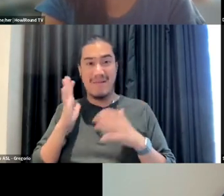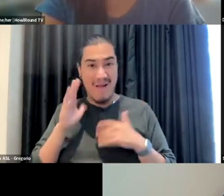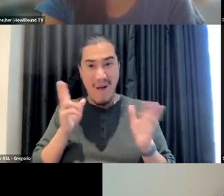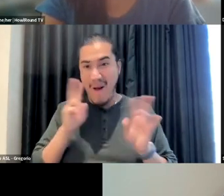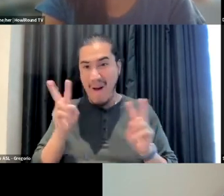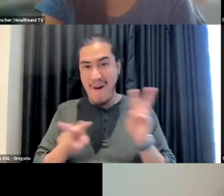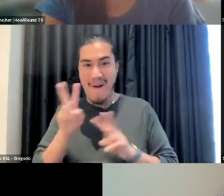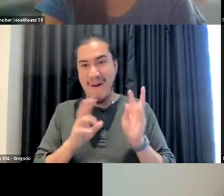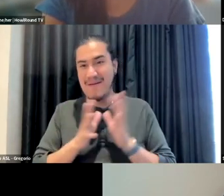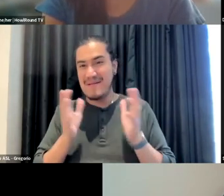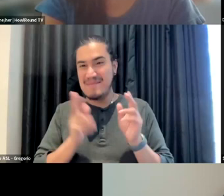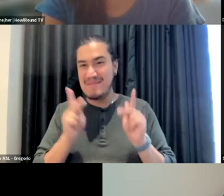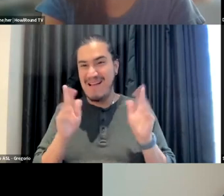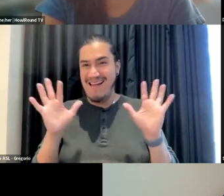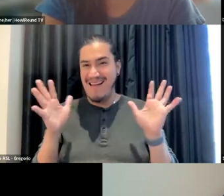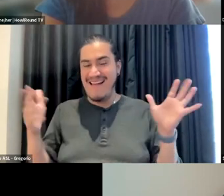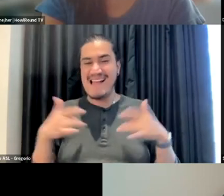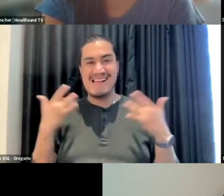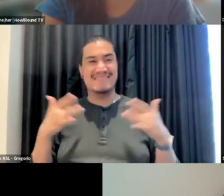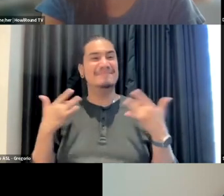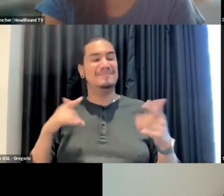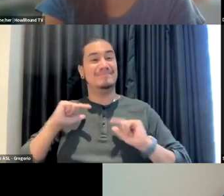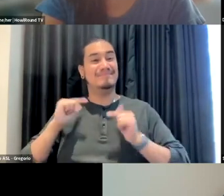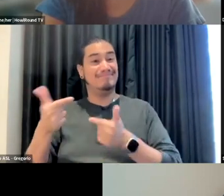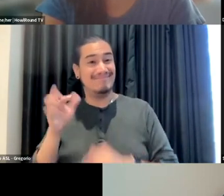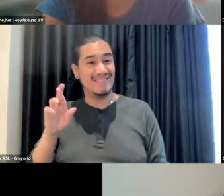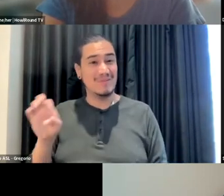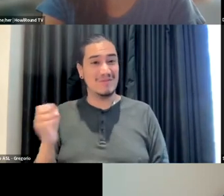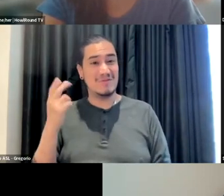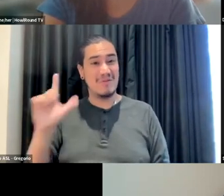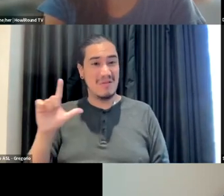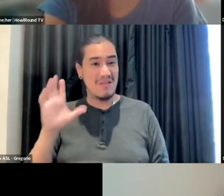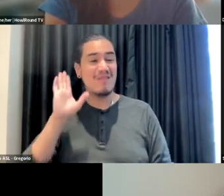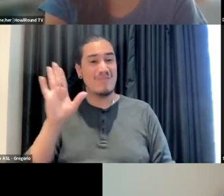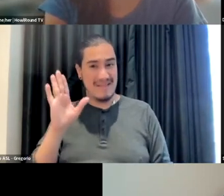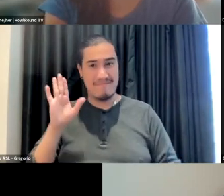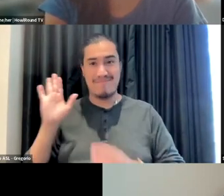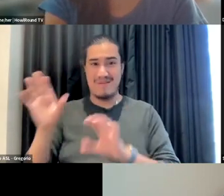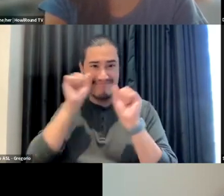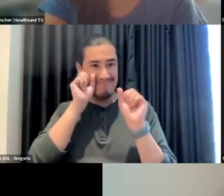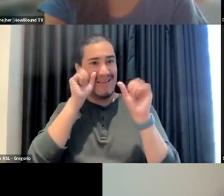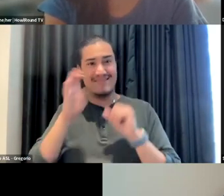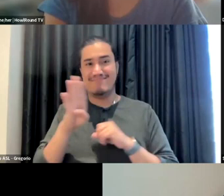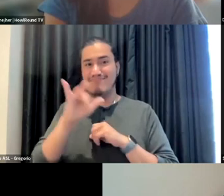people I hadn't seen last week. I'm so excited. I'm turning it over to Rachel, and I will place Rachel's incredible